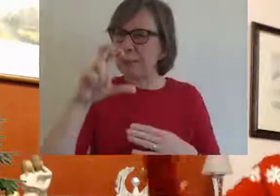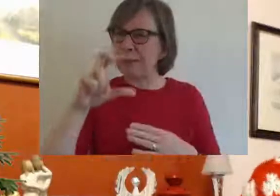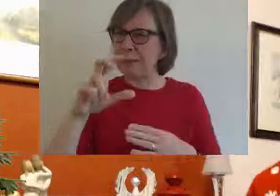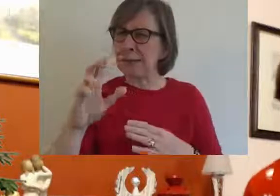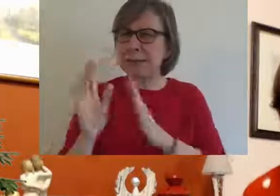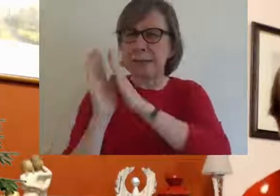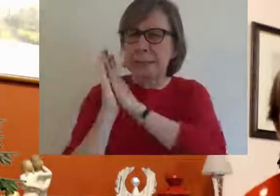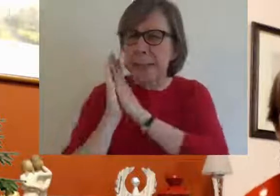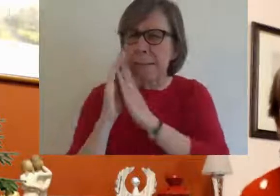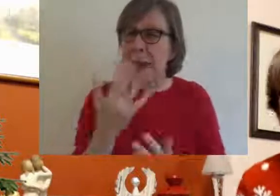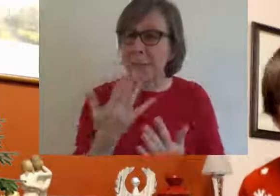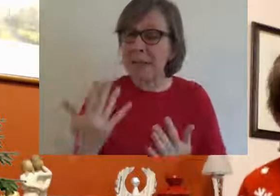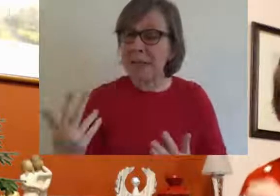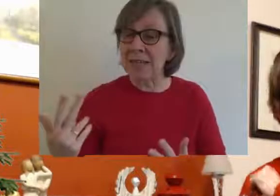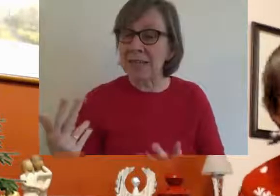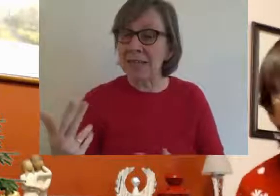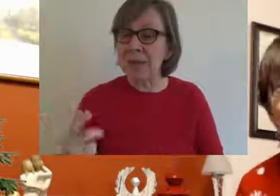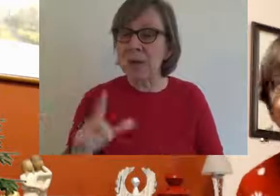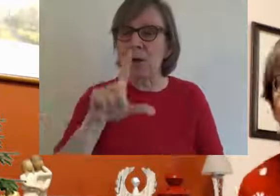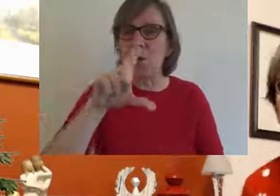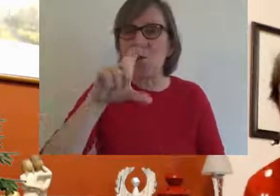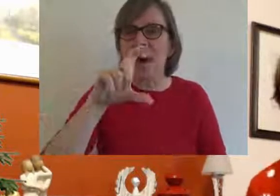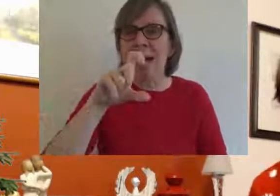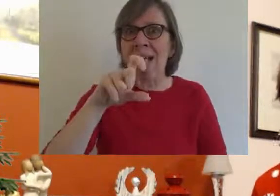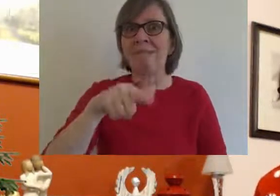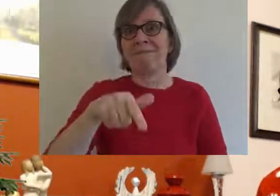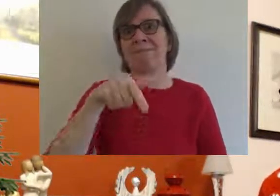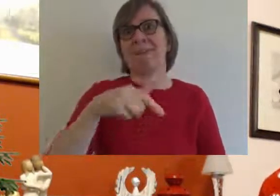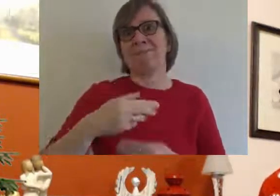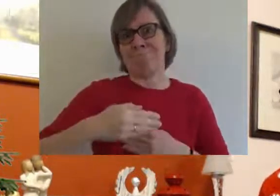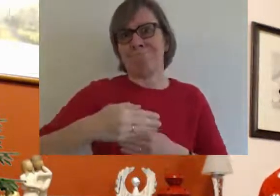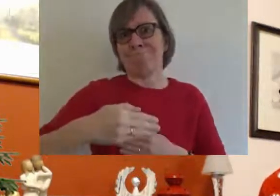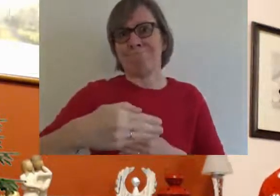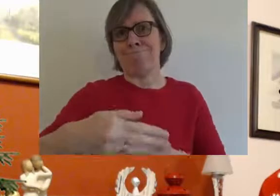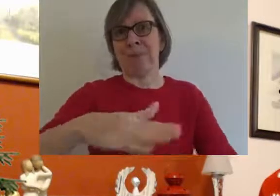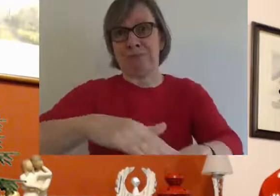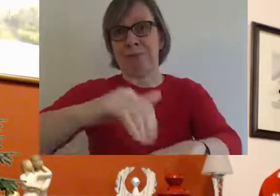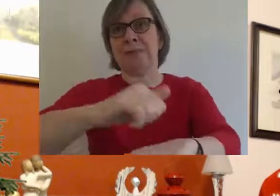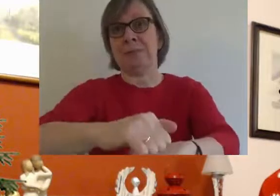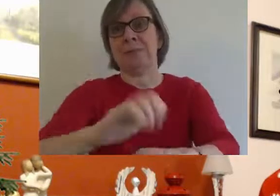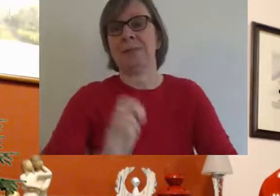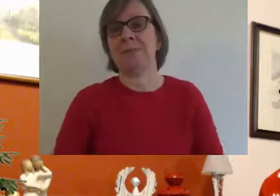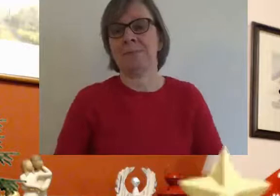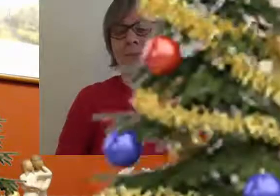Day 13, 12 sleeps left till Christmas.